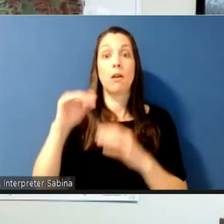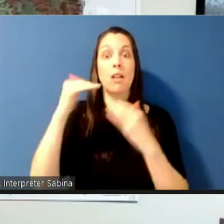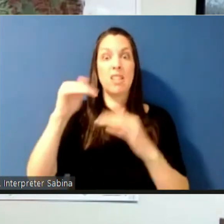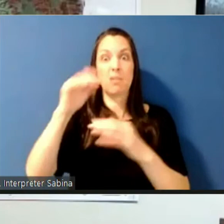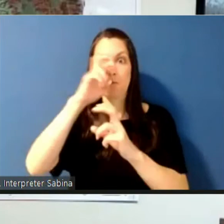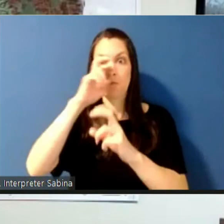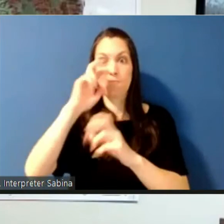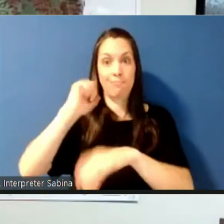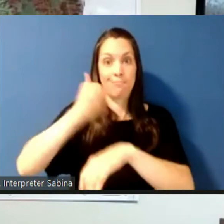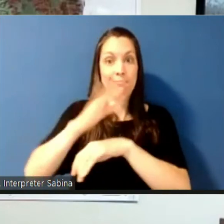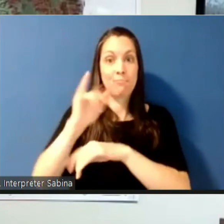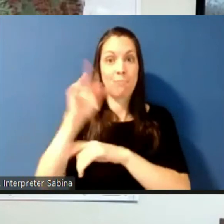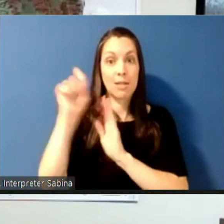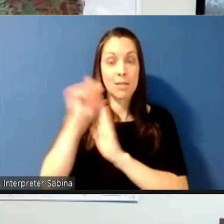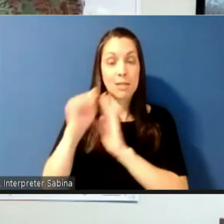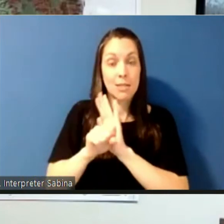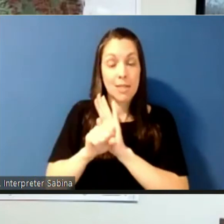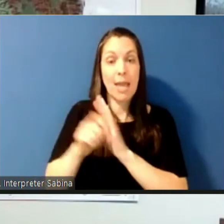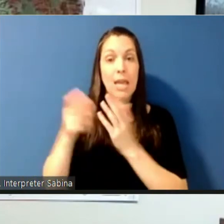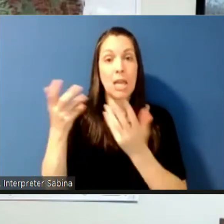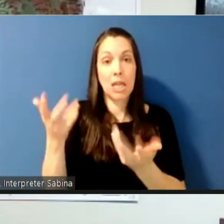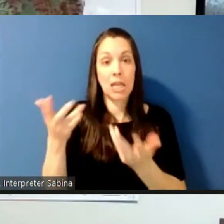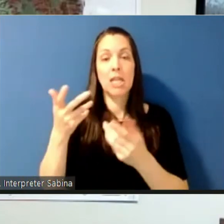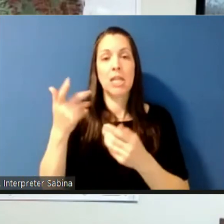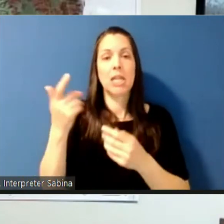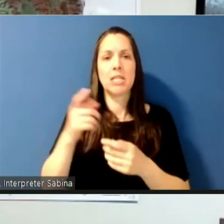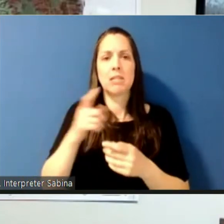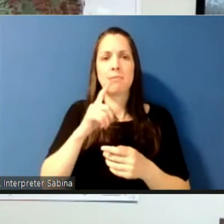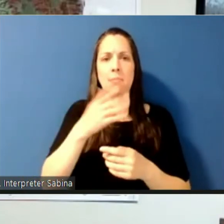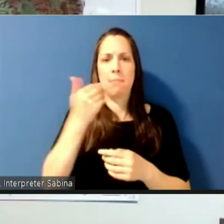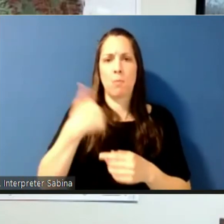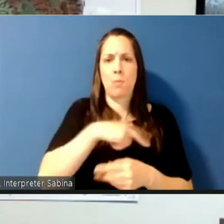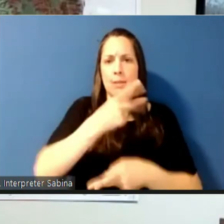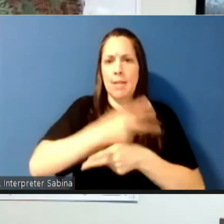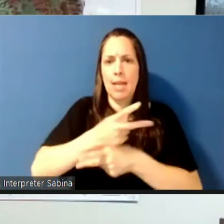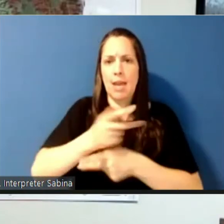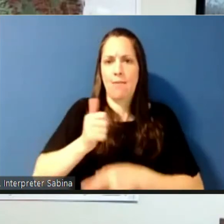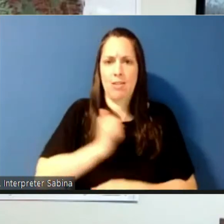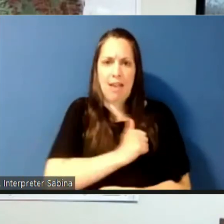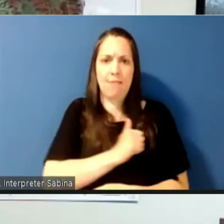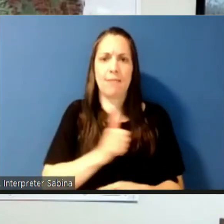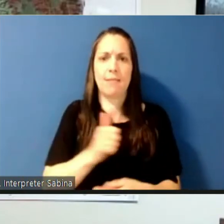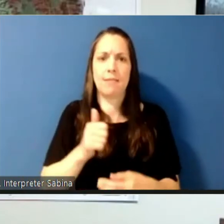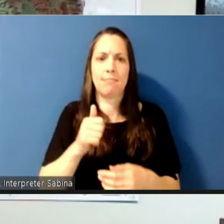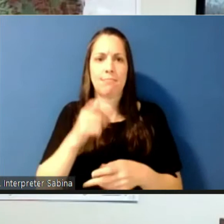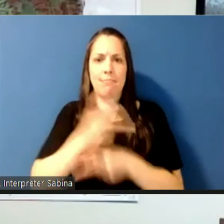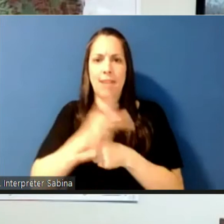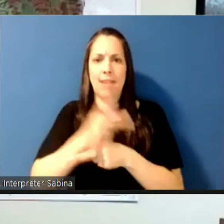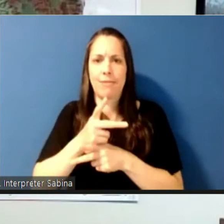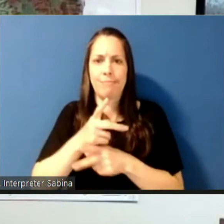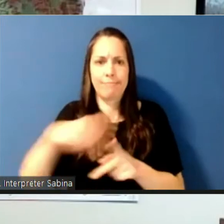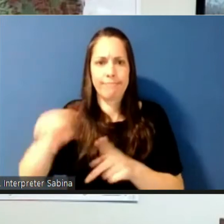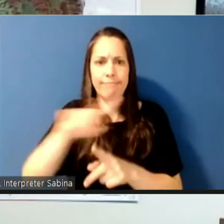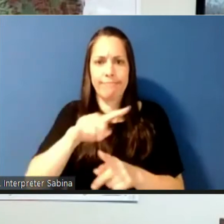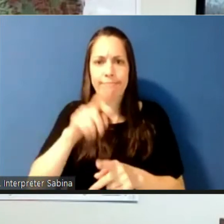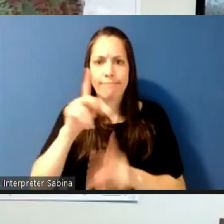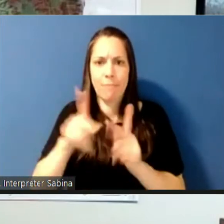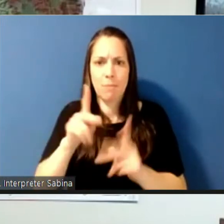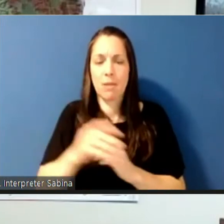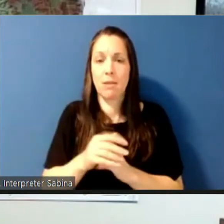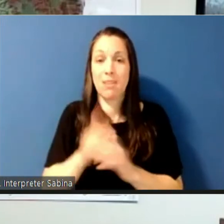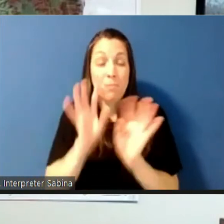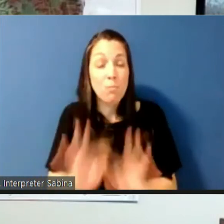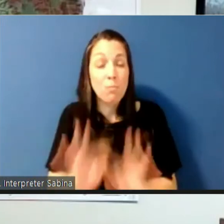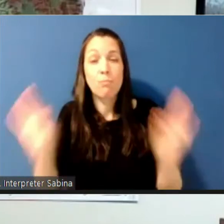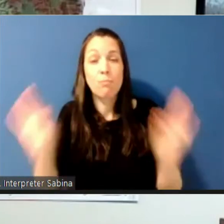for, ourselves, taking care of ourselves and each other. I think the key is that we need people to get vaccinated, and